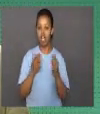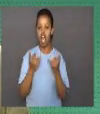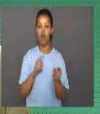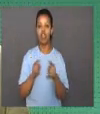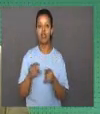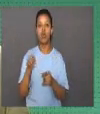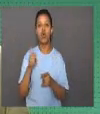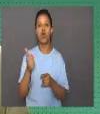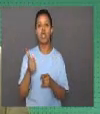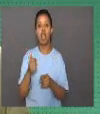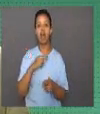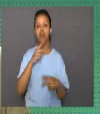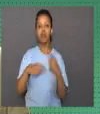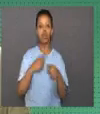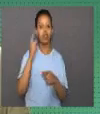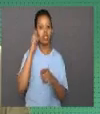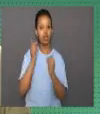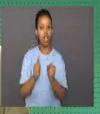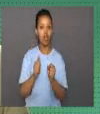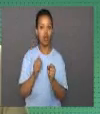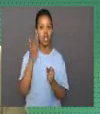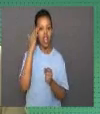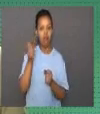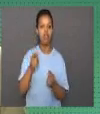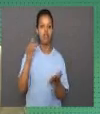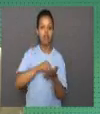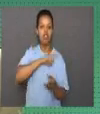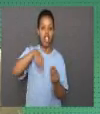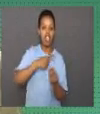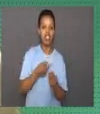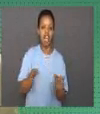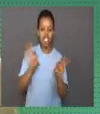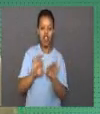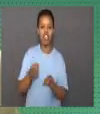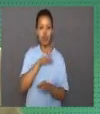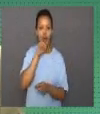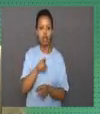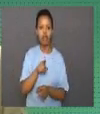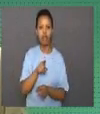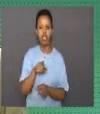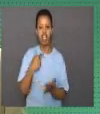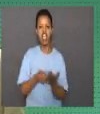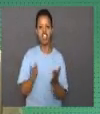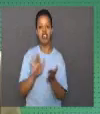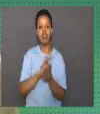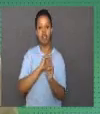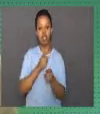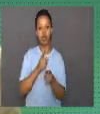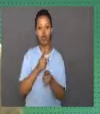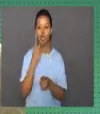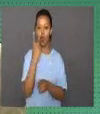reasons why recycling in nature is important? Please write down at least